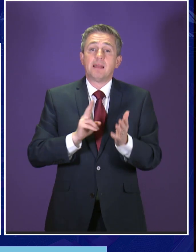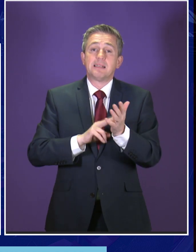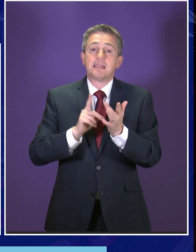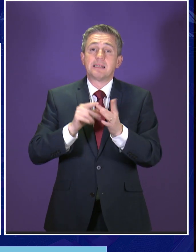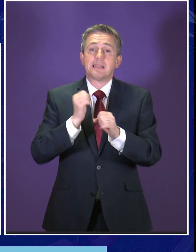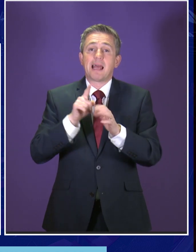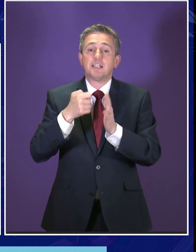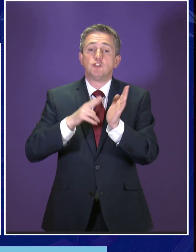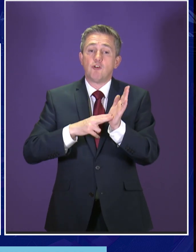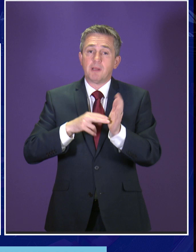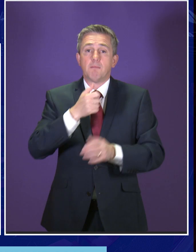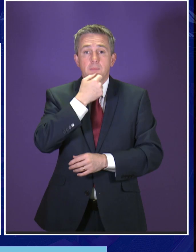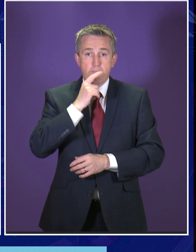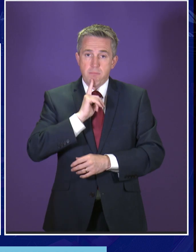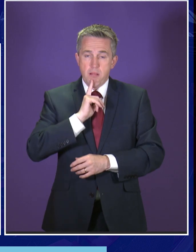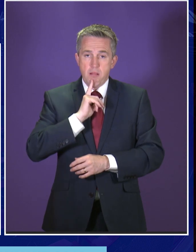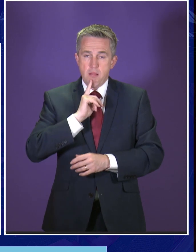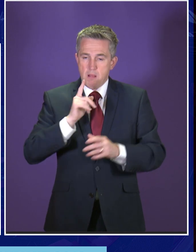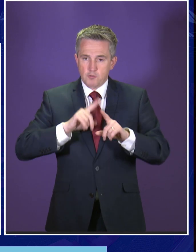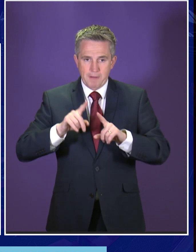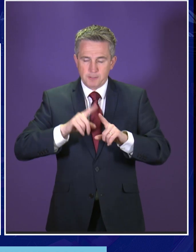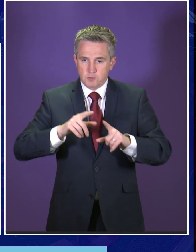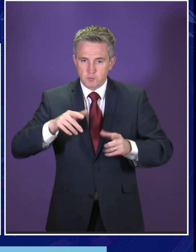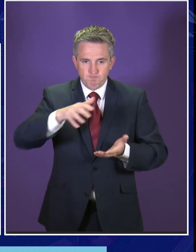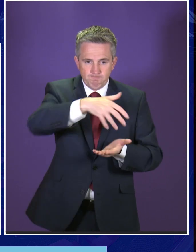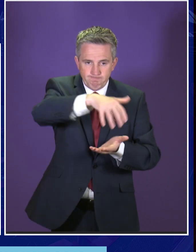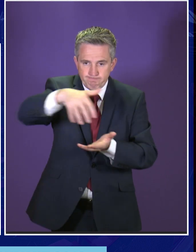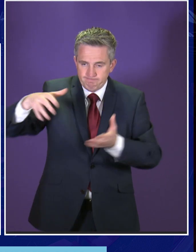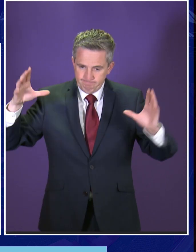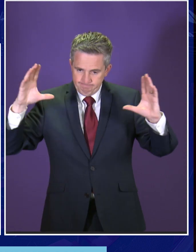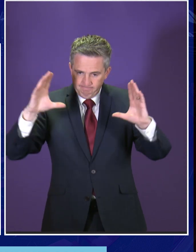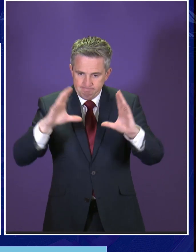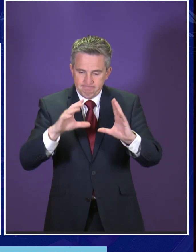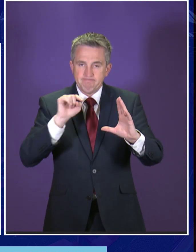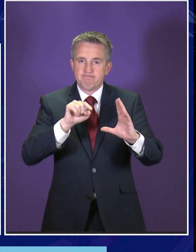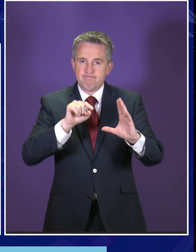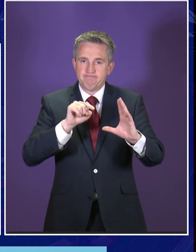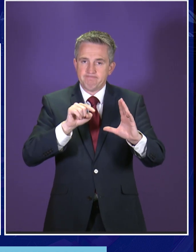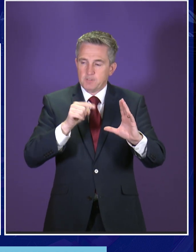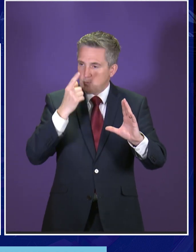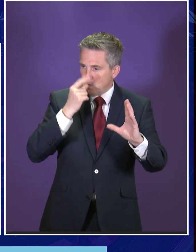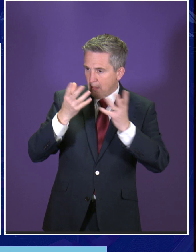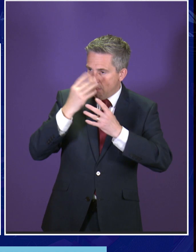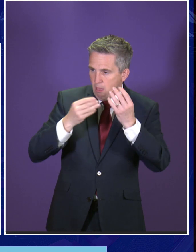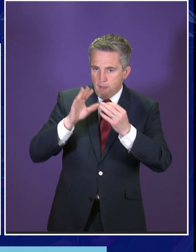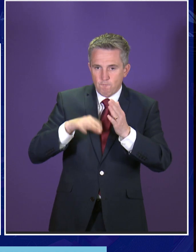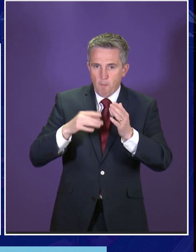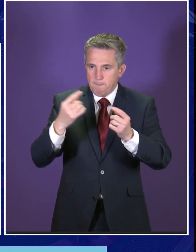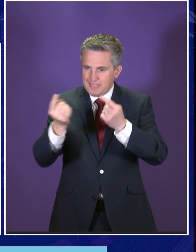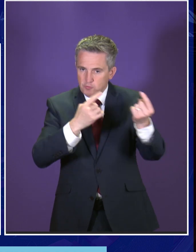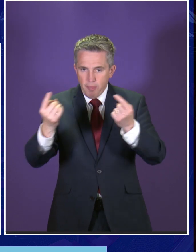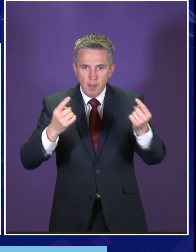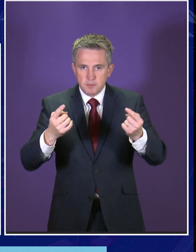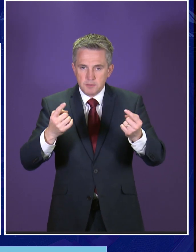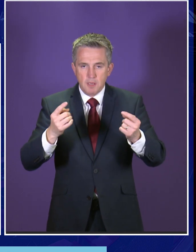people, bonds of friendship, insight, and goodwill are shared at different manifestations of our